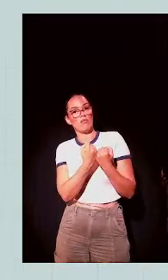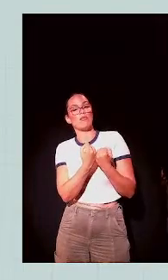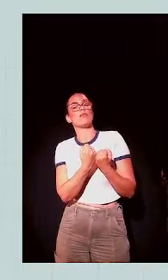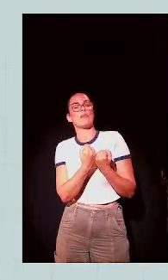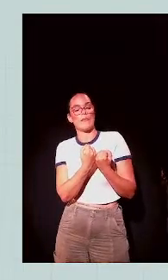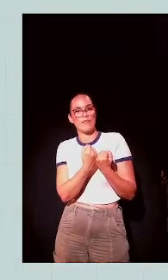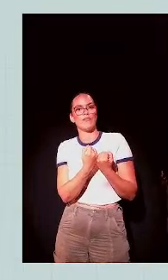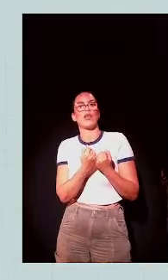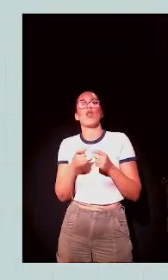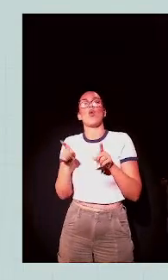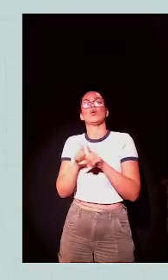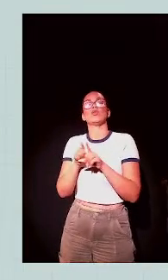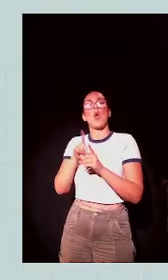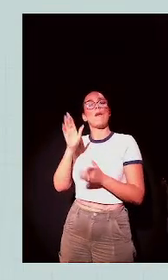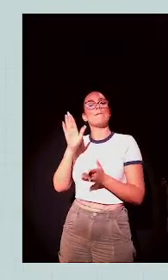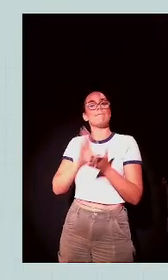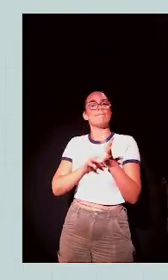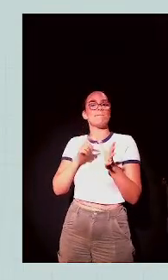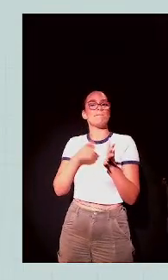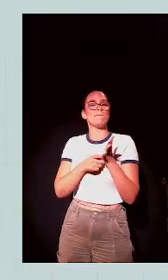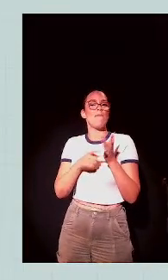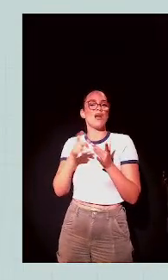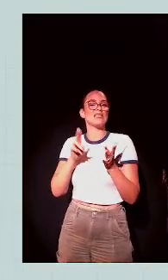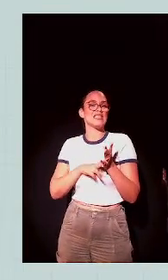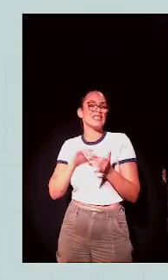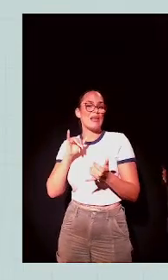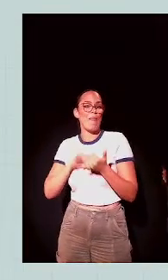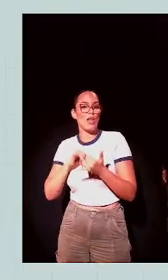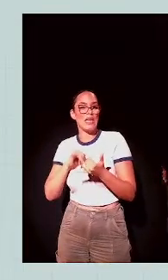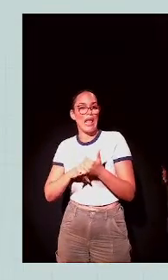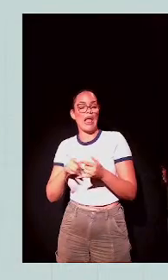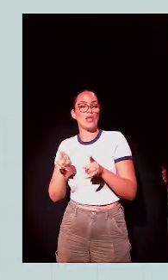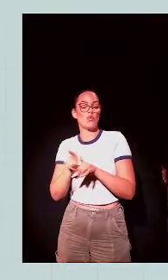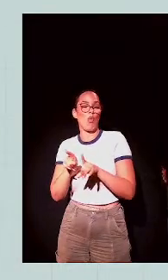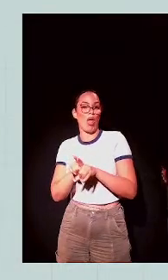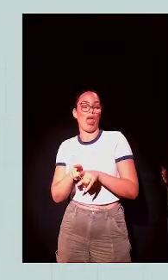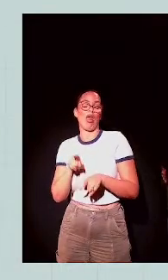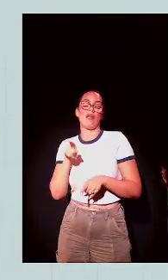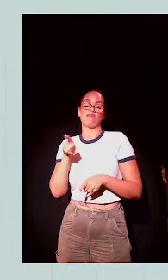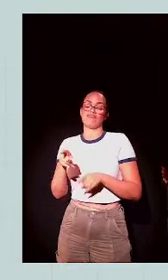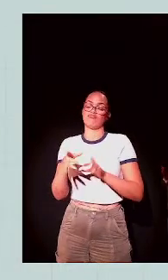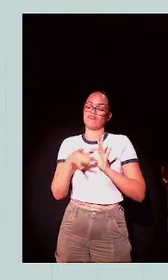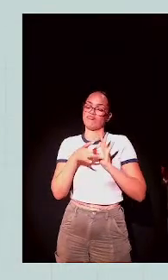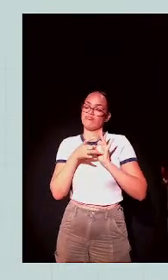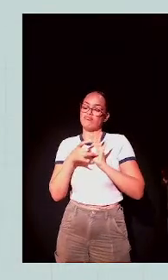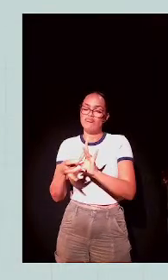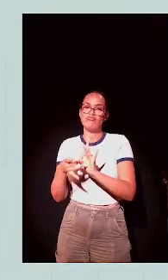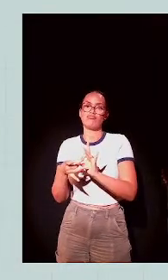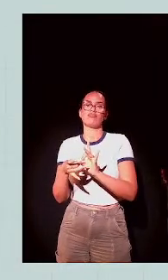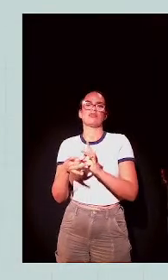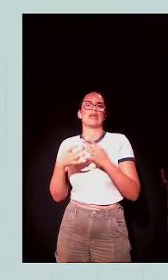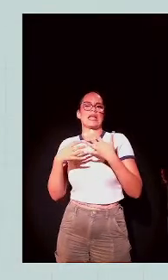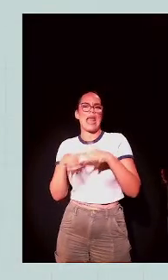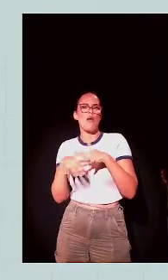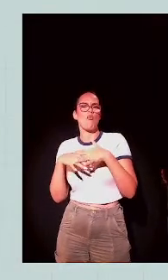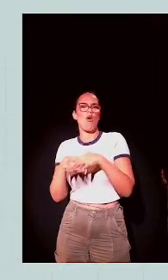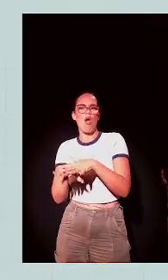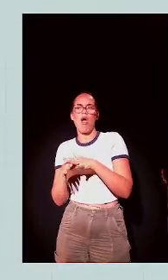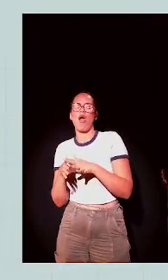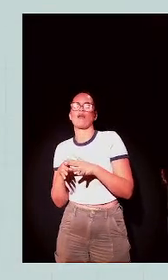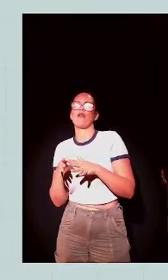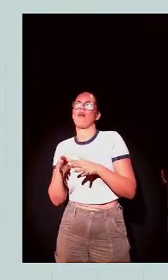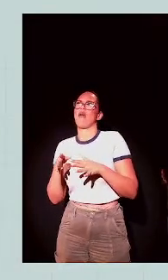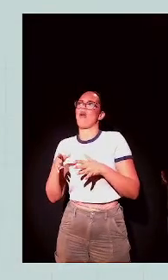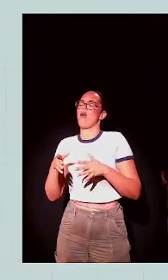Morton Subotnick, and another workshop at Vivid with Woody and Steiner Vasulka, and they really kind of developed